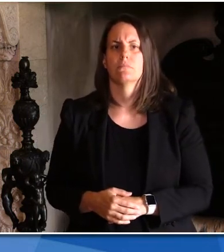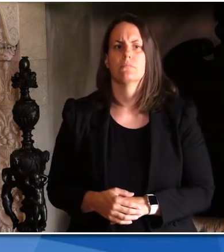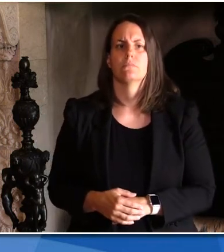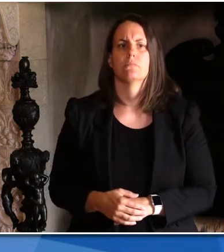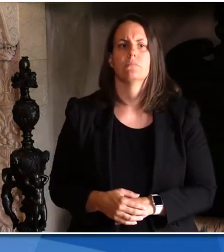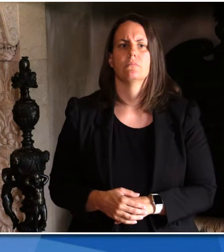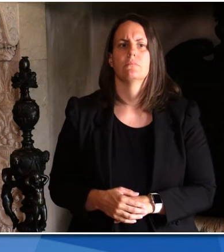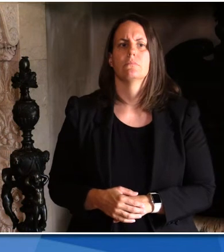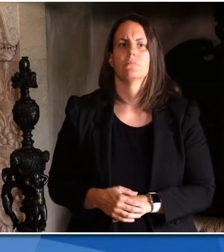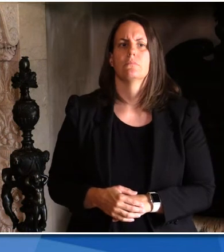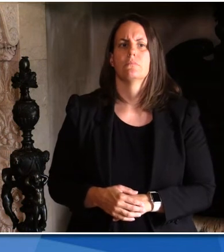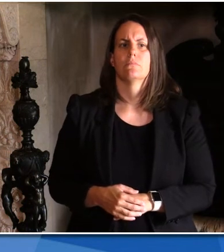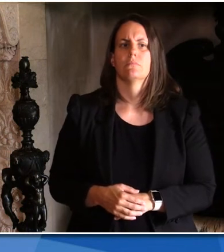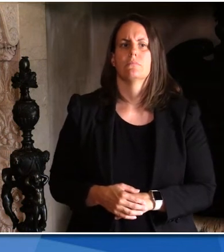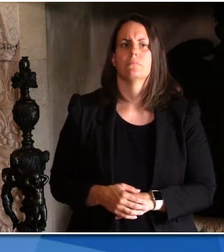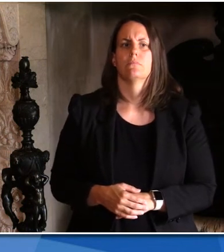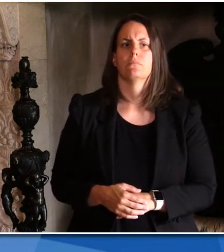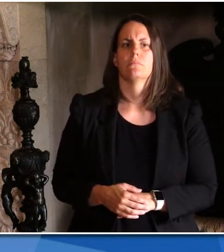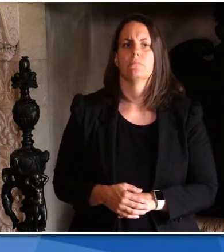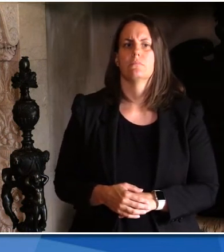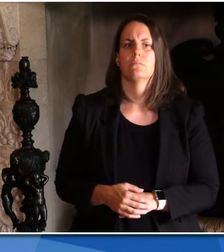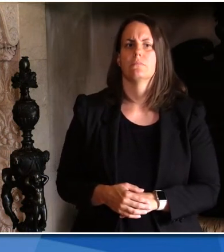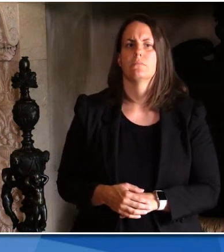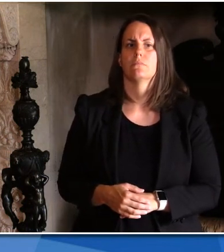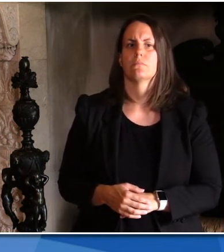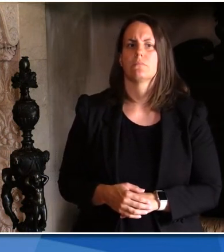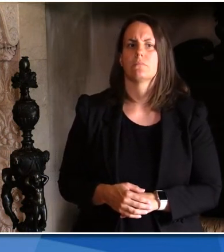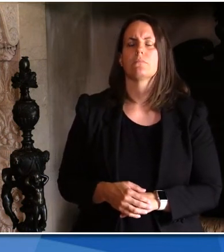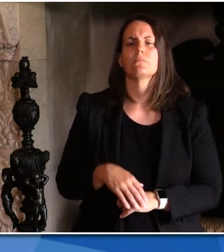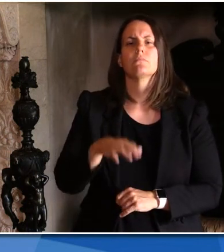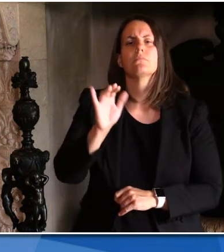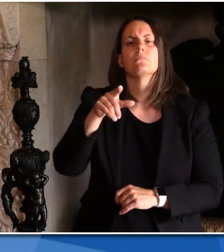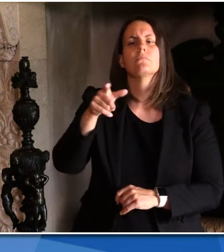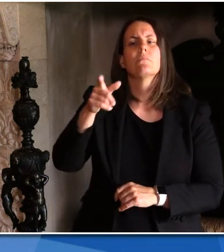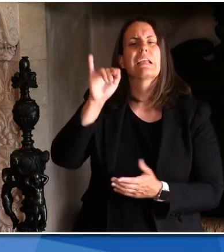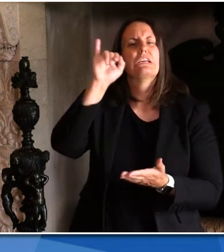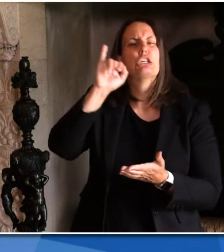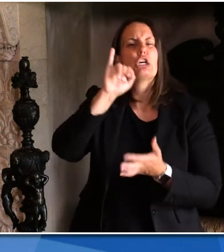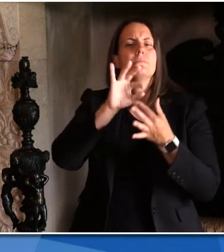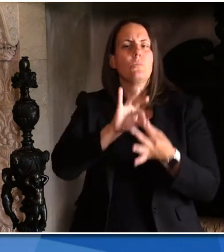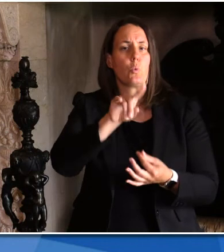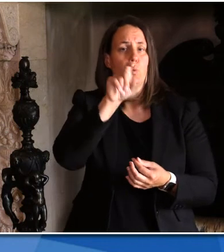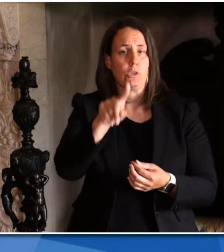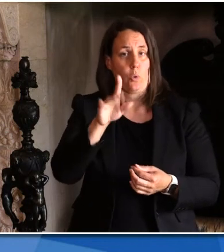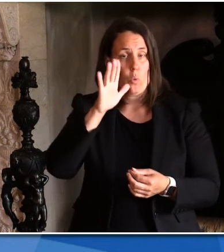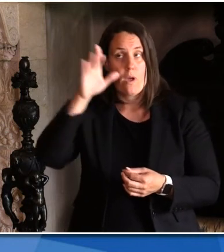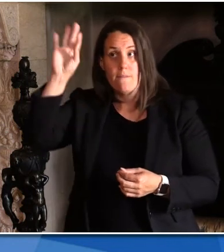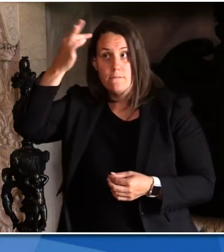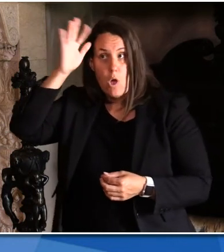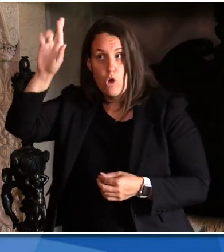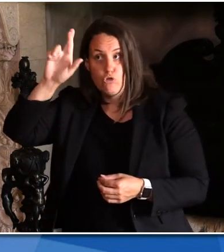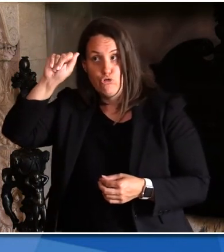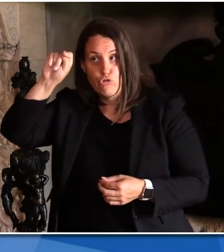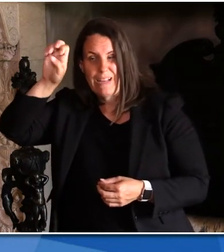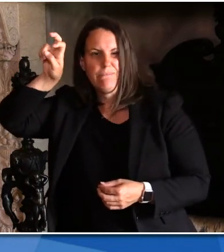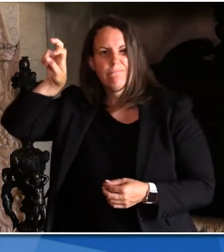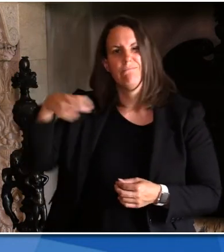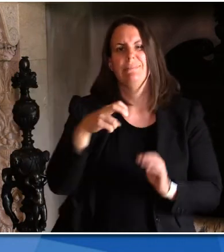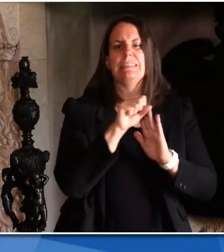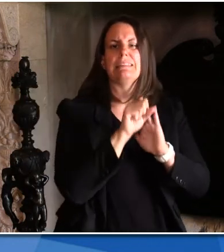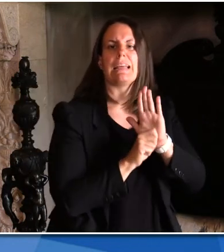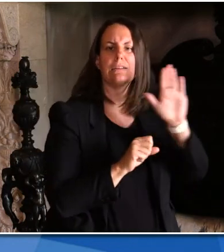office? And if so, what prevented that? And do you see this new initiative as a substitute or alternative